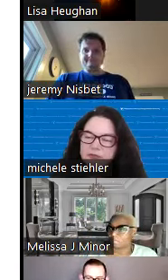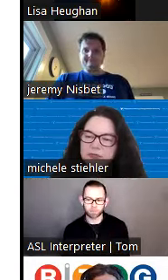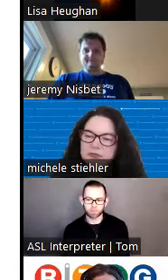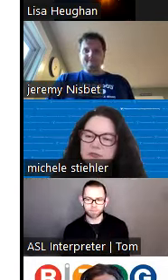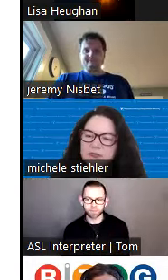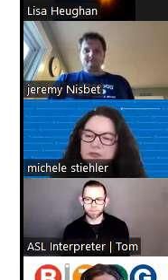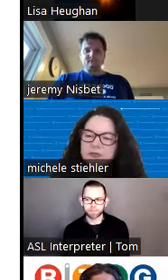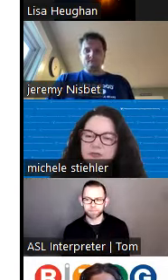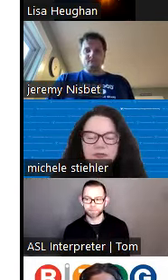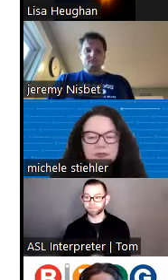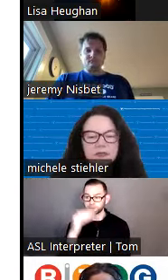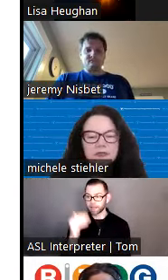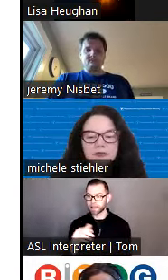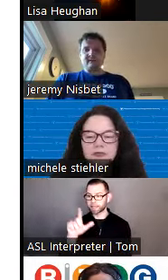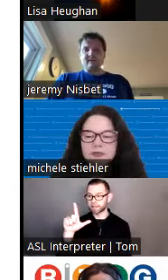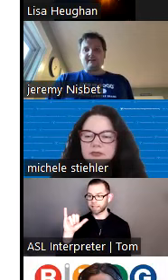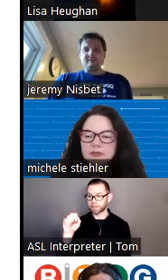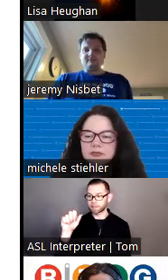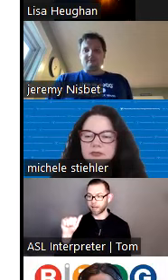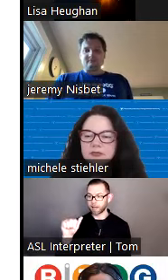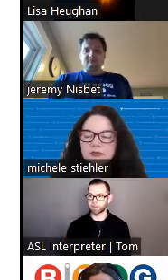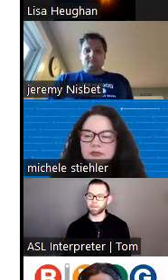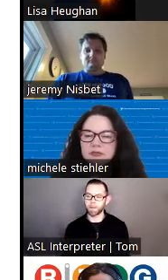Lisa, you're next.